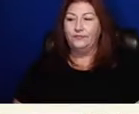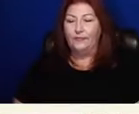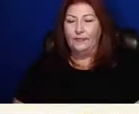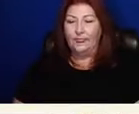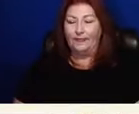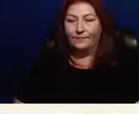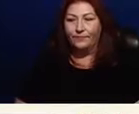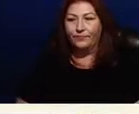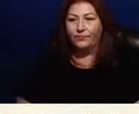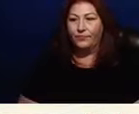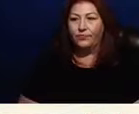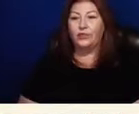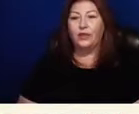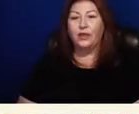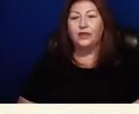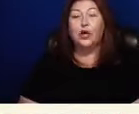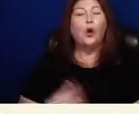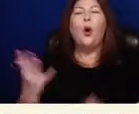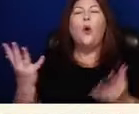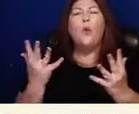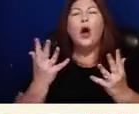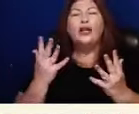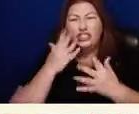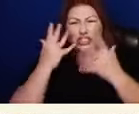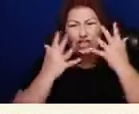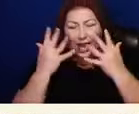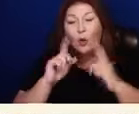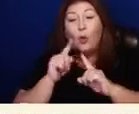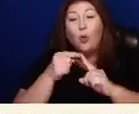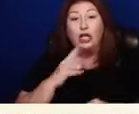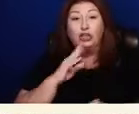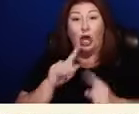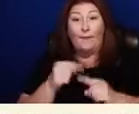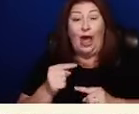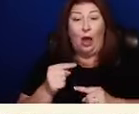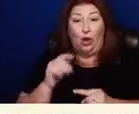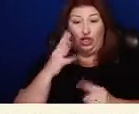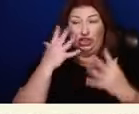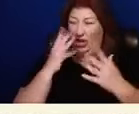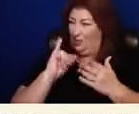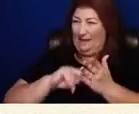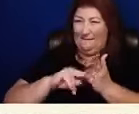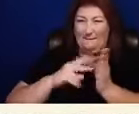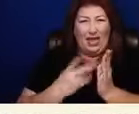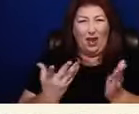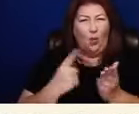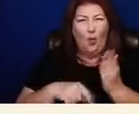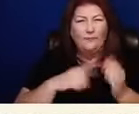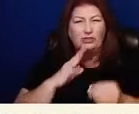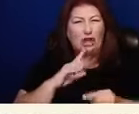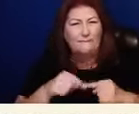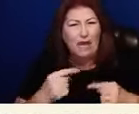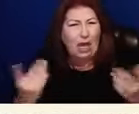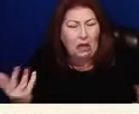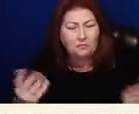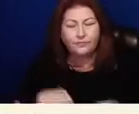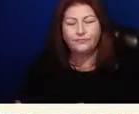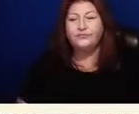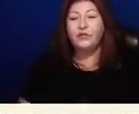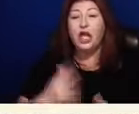So what is shame? Okay, when I talk about shame, what does that even mean? What am I talking about? So shame is an